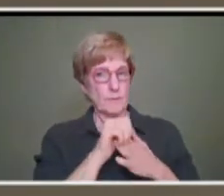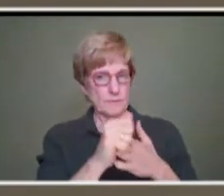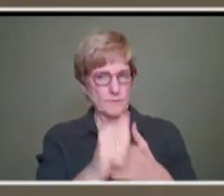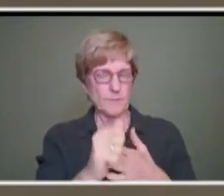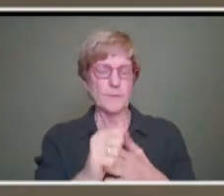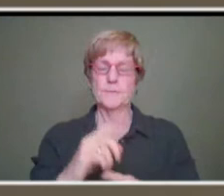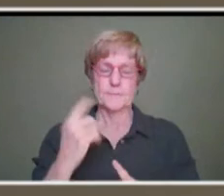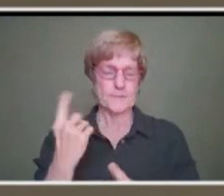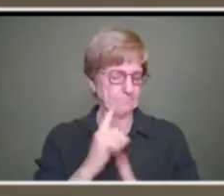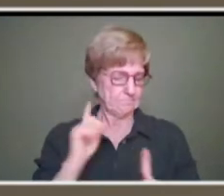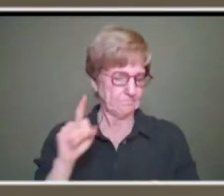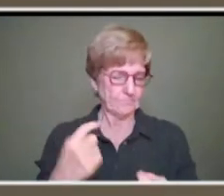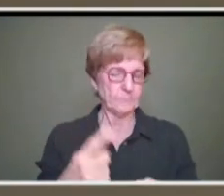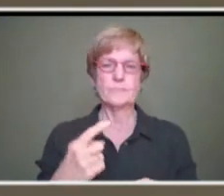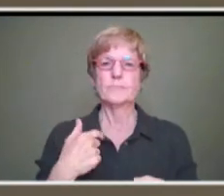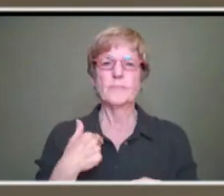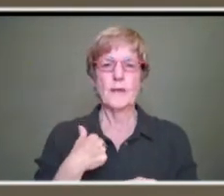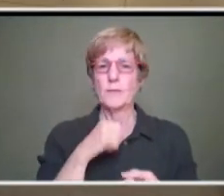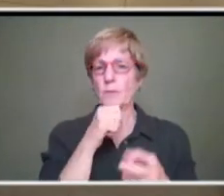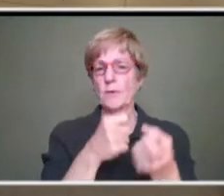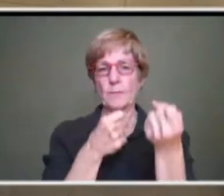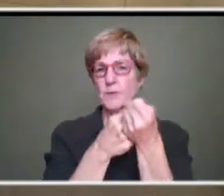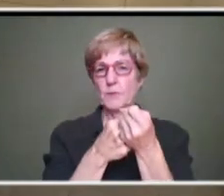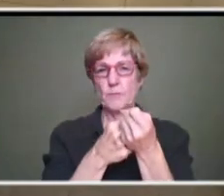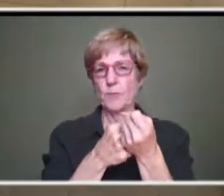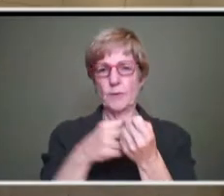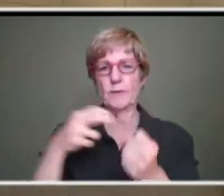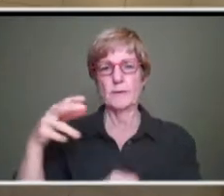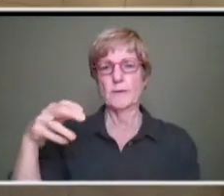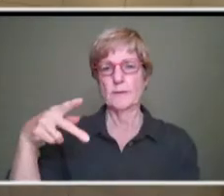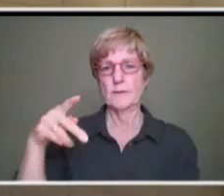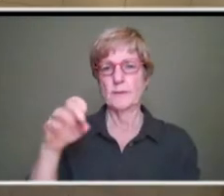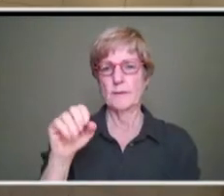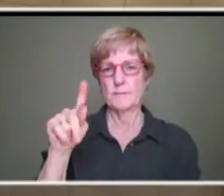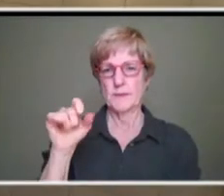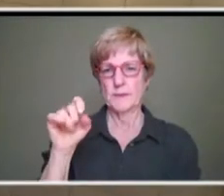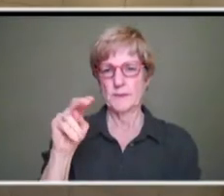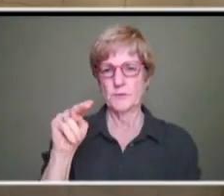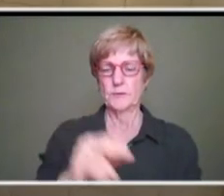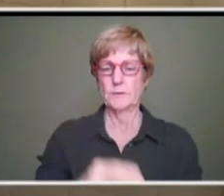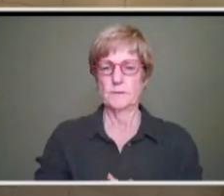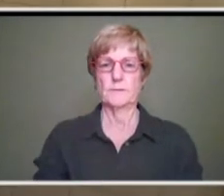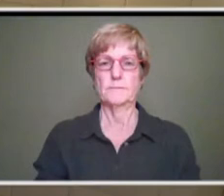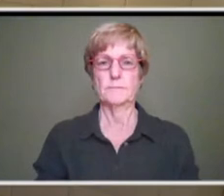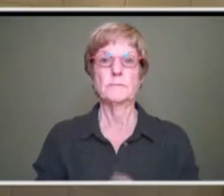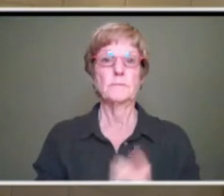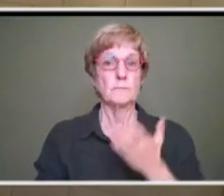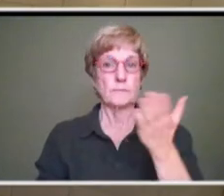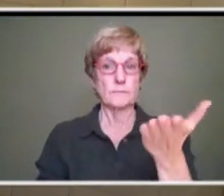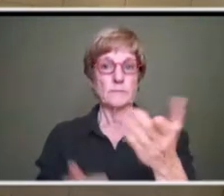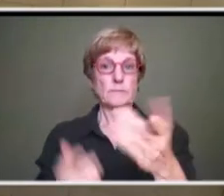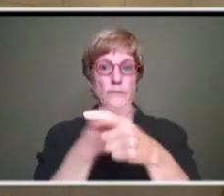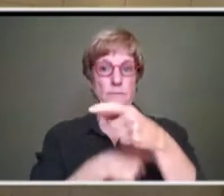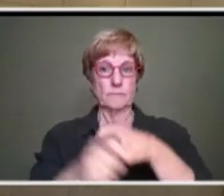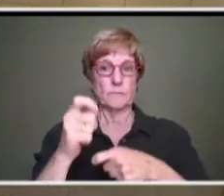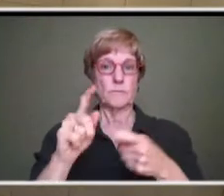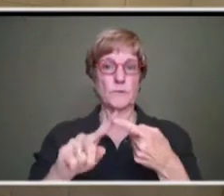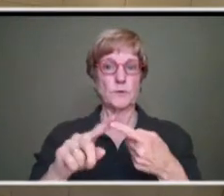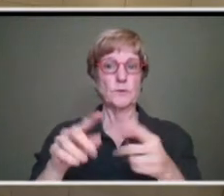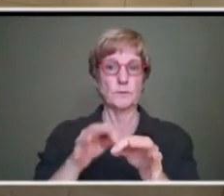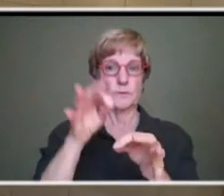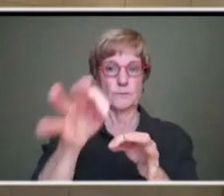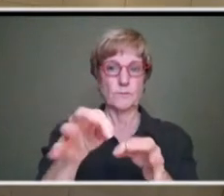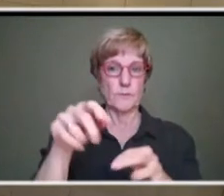and I won't be supporting the petition thank you make a motion to substitute motion to defer this petition